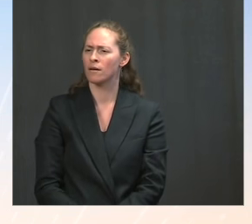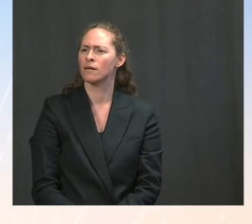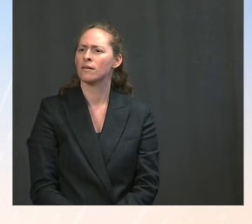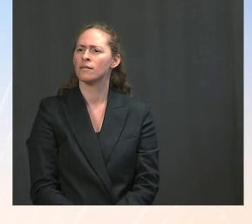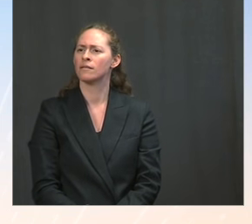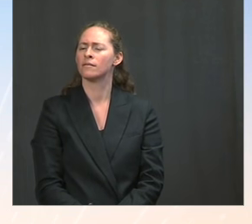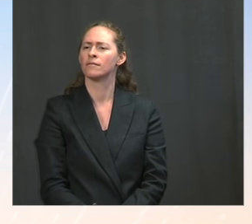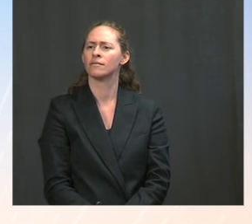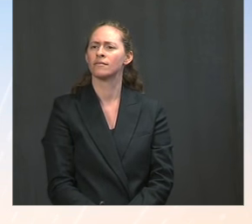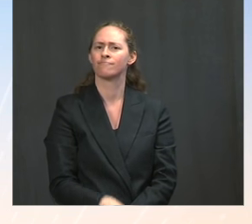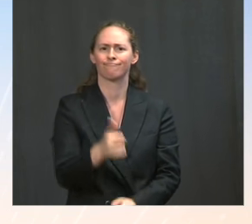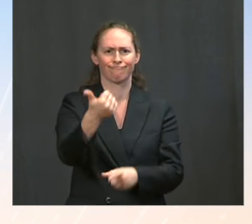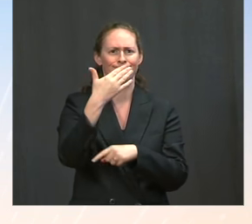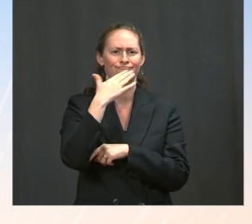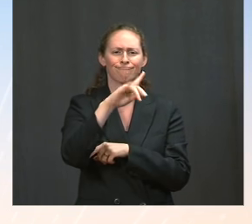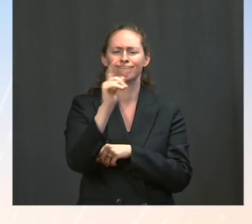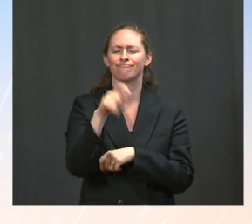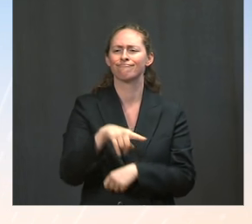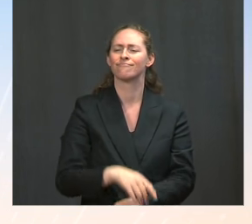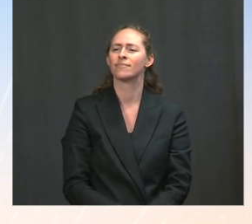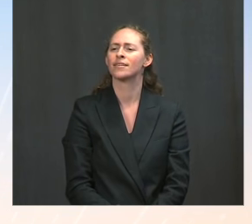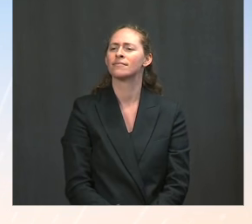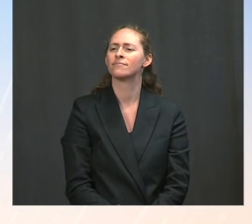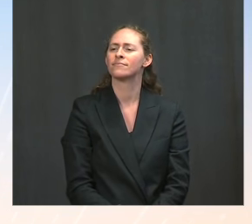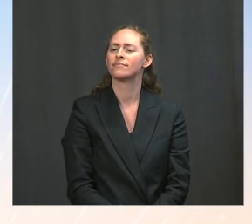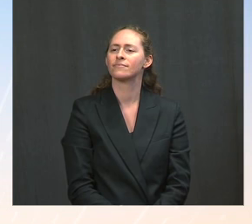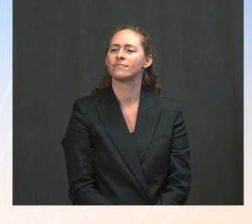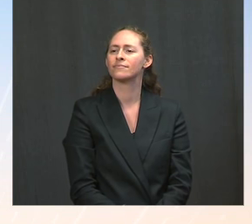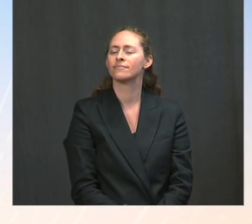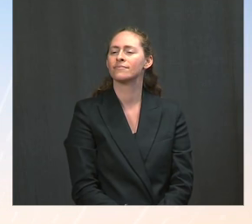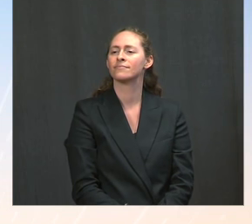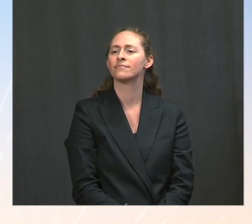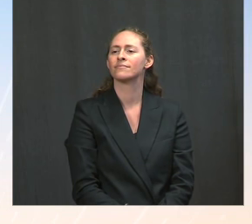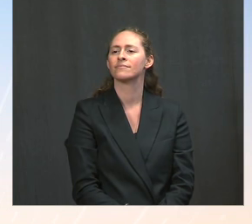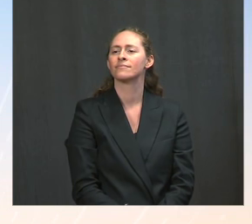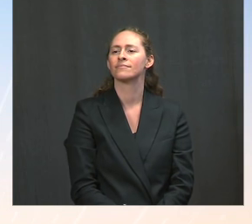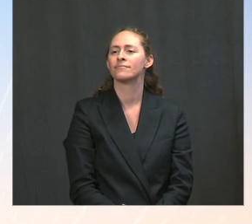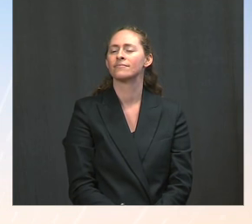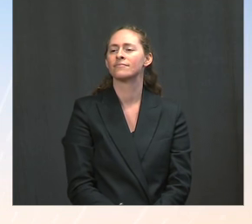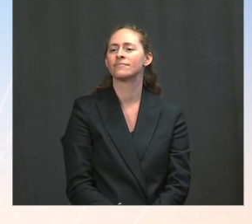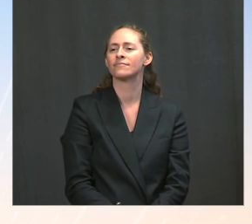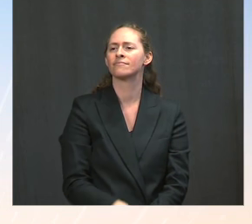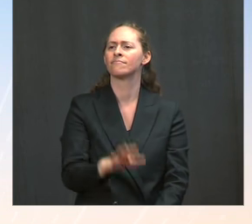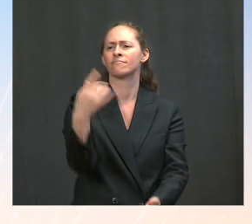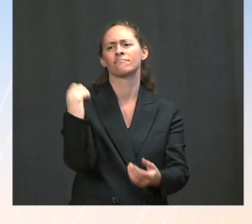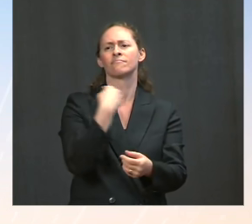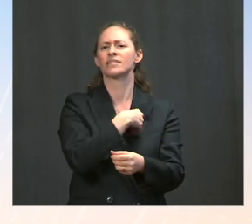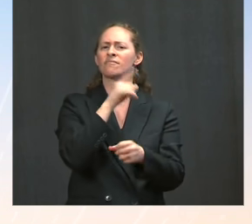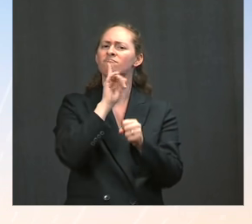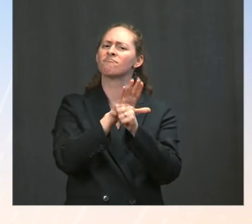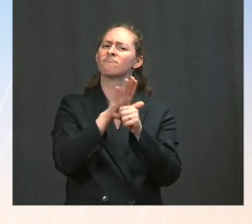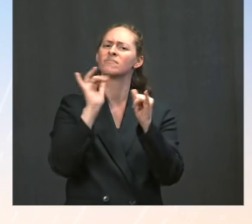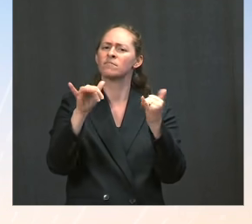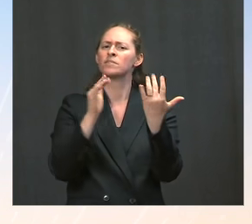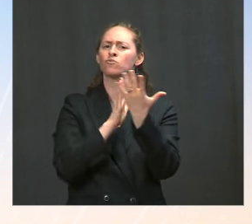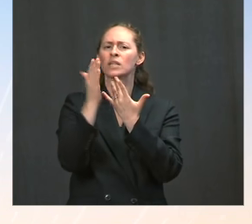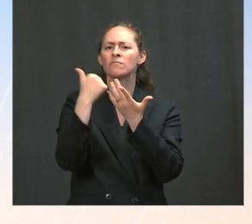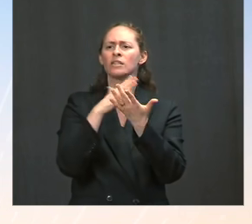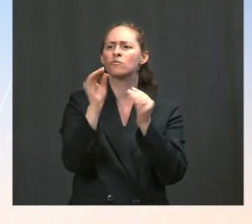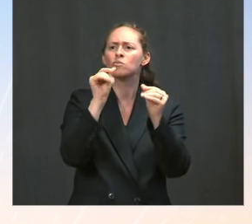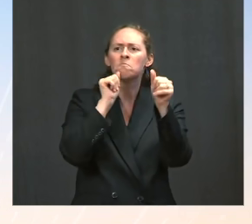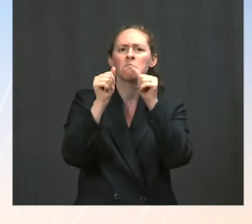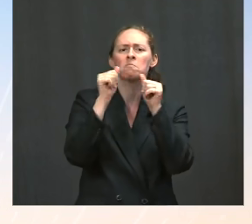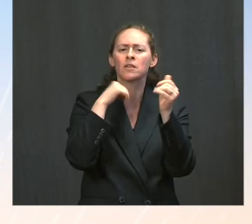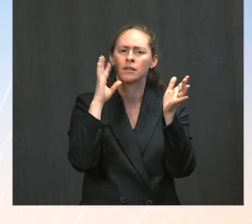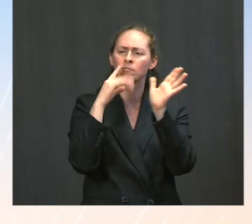committed for this to be transparent. Everything's going to be online. It's going to be on our website. It's going to be a wide open, transparent process. And